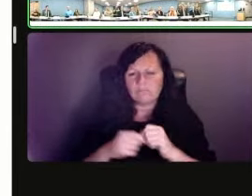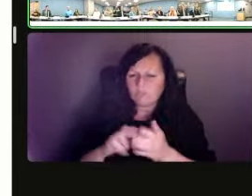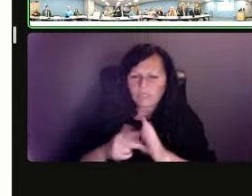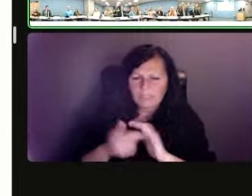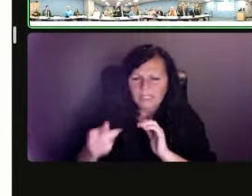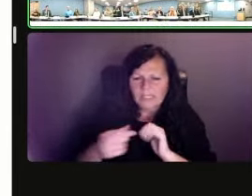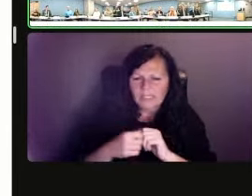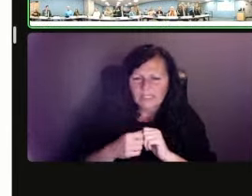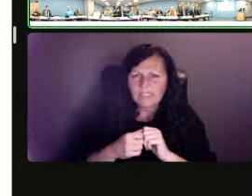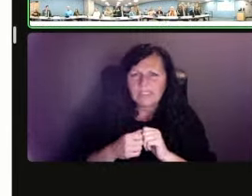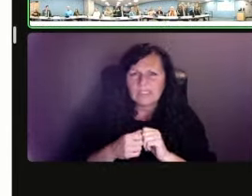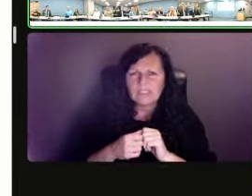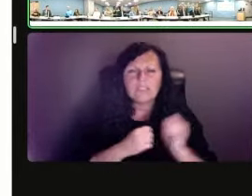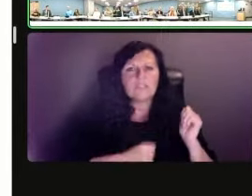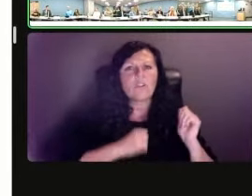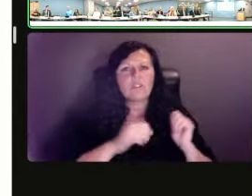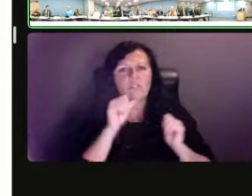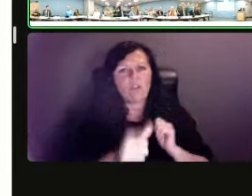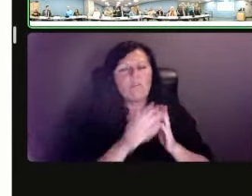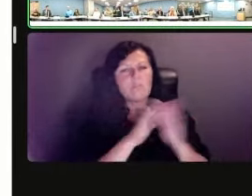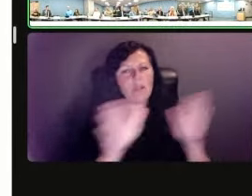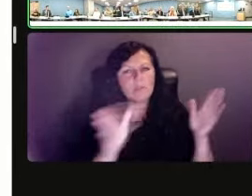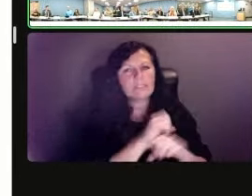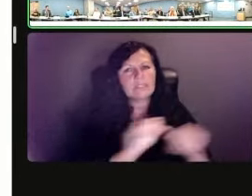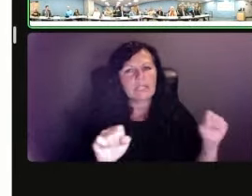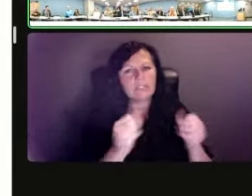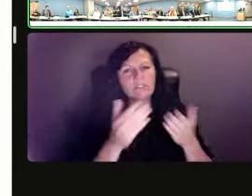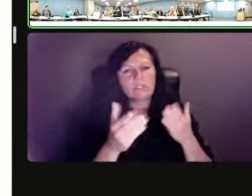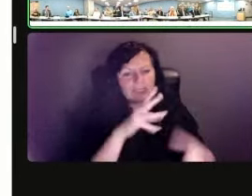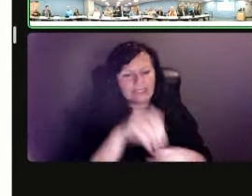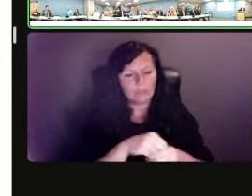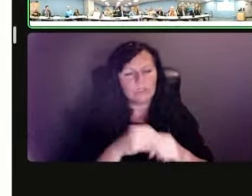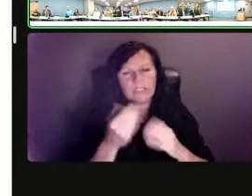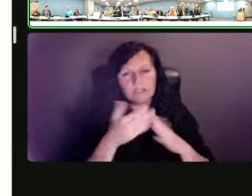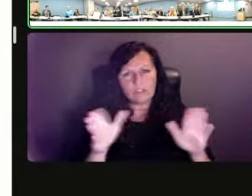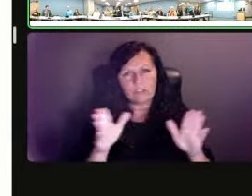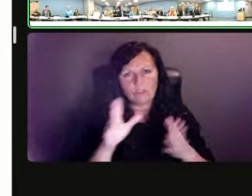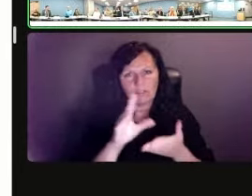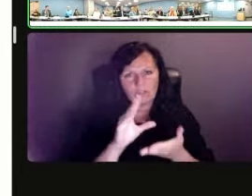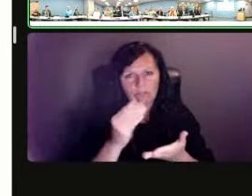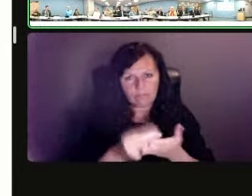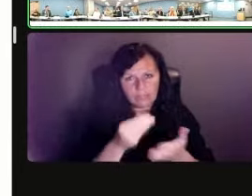the non-public safety services in the general fund.